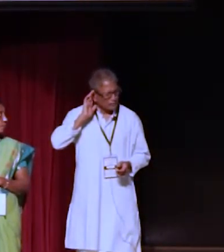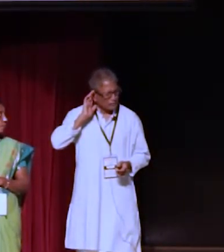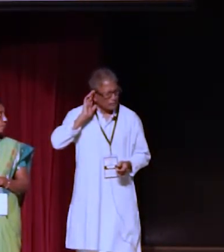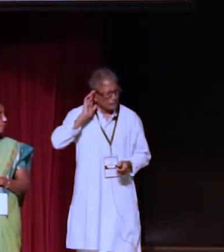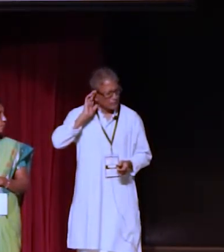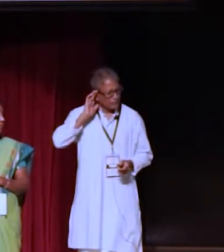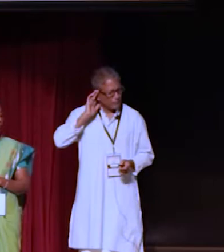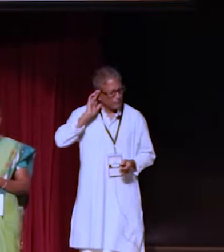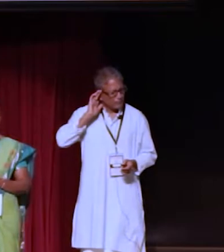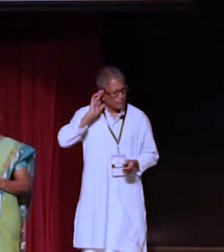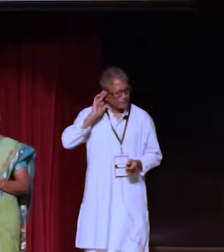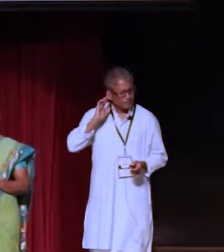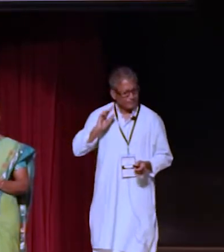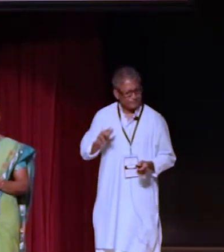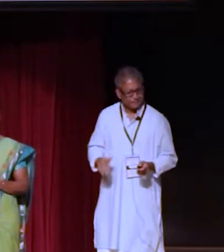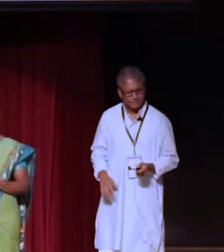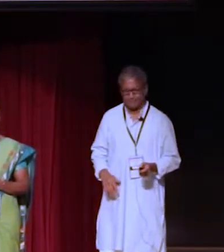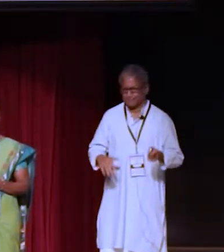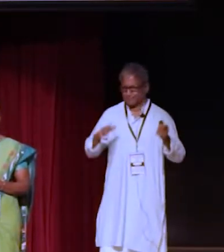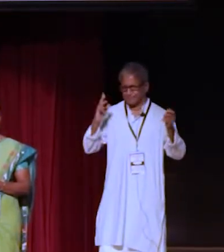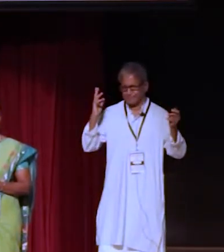Volume?